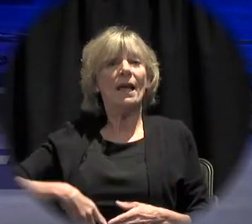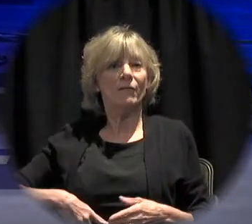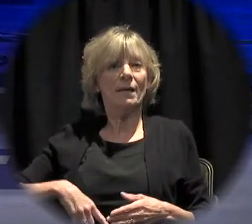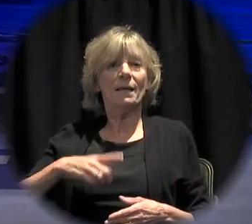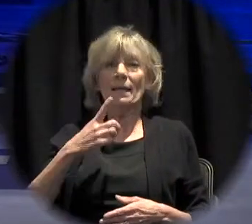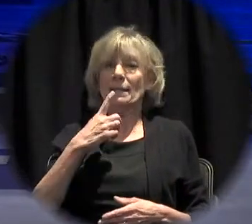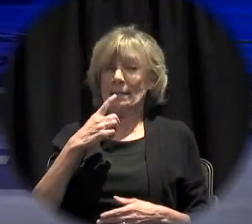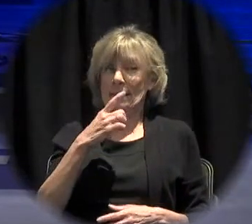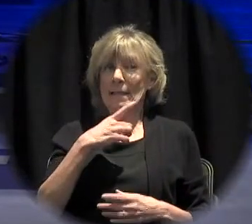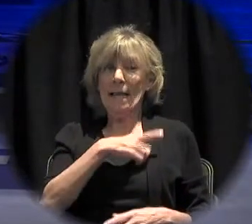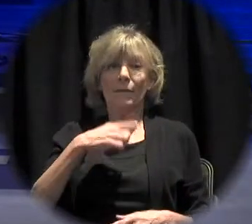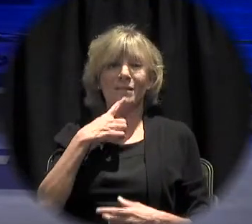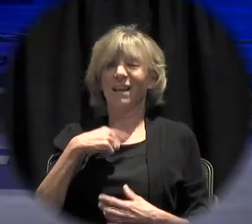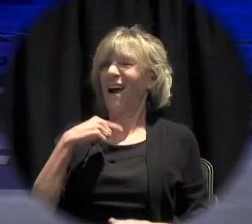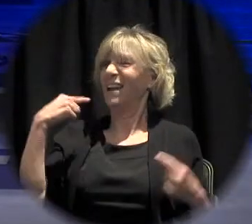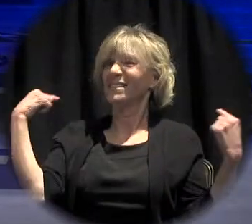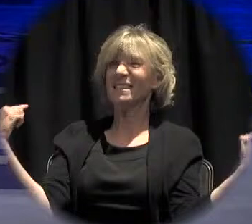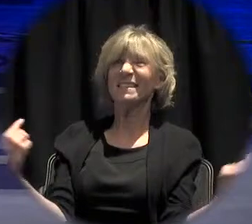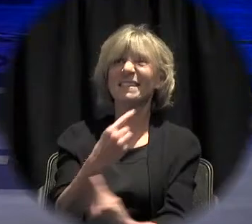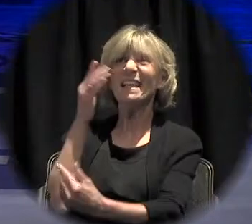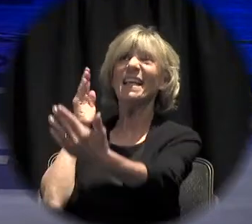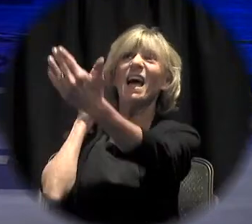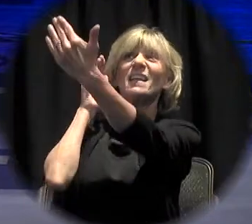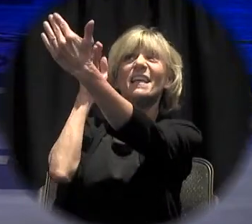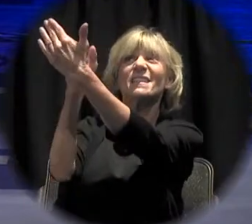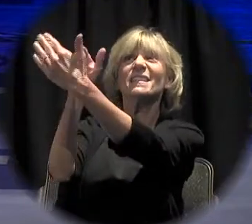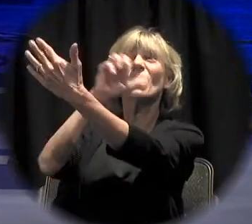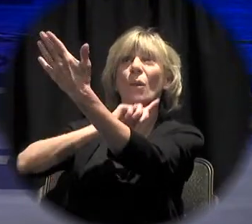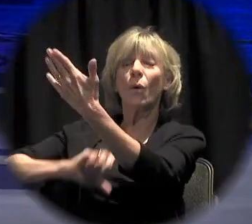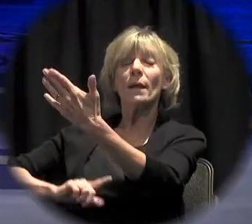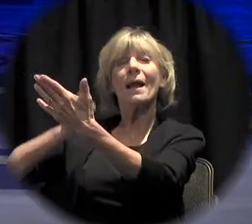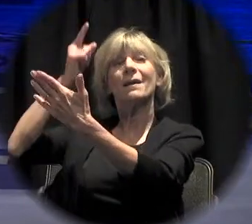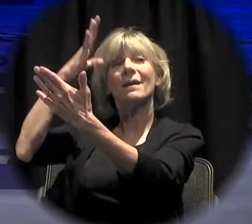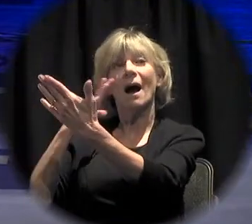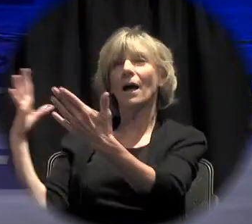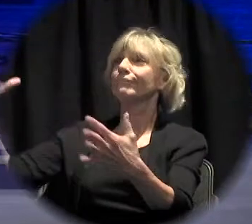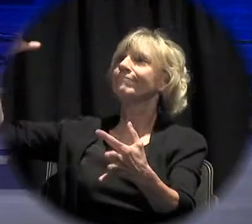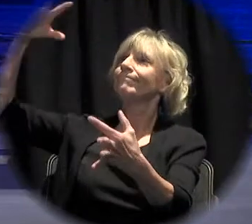sinned against the Lord," and God restored him.